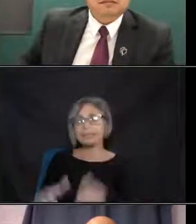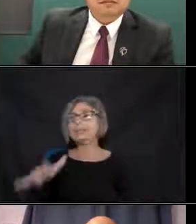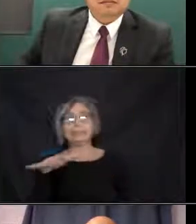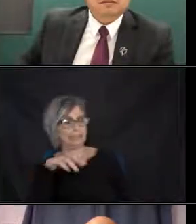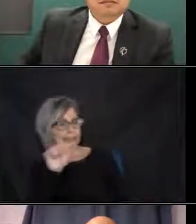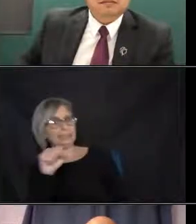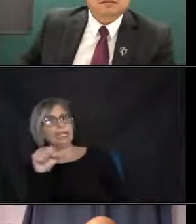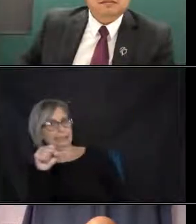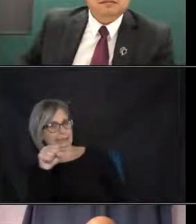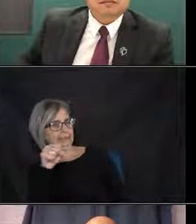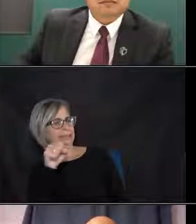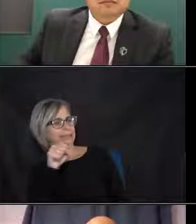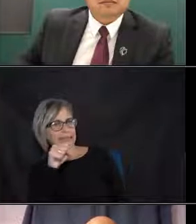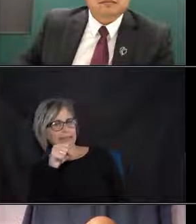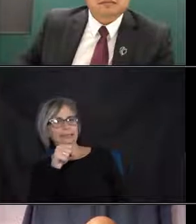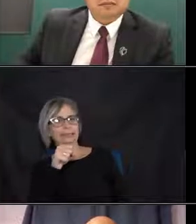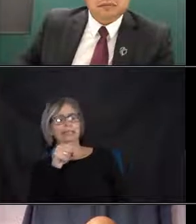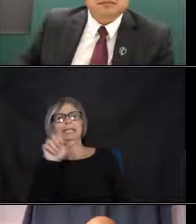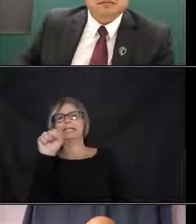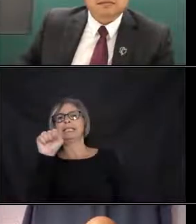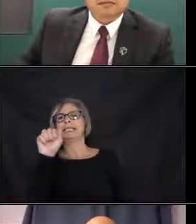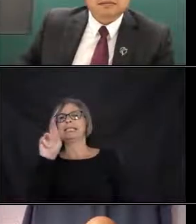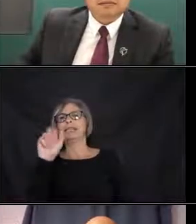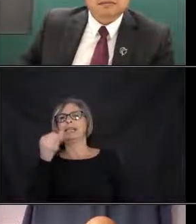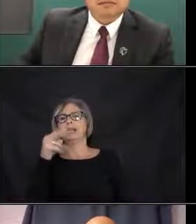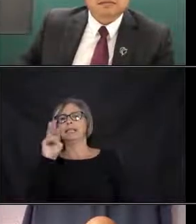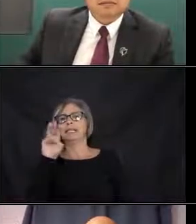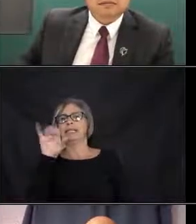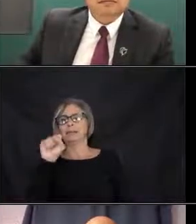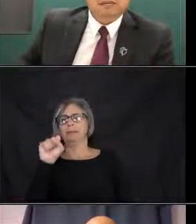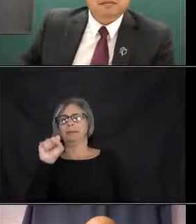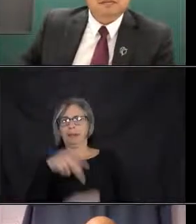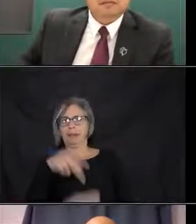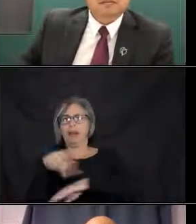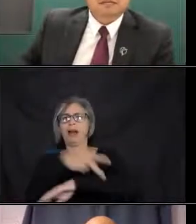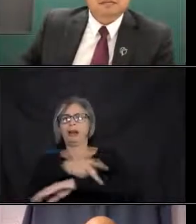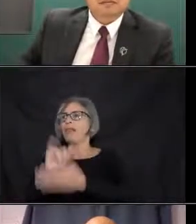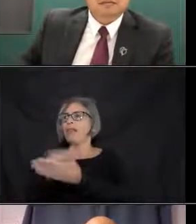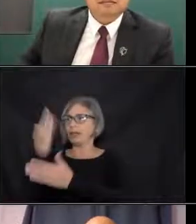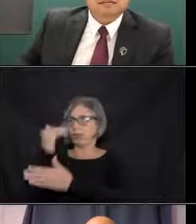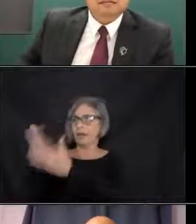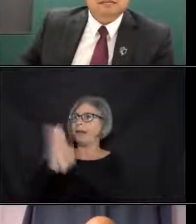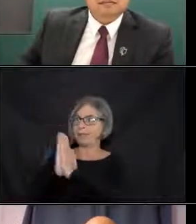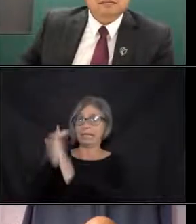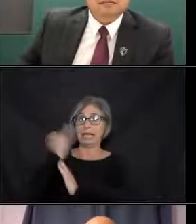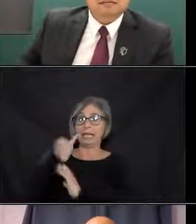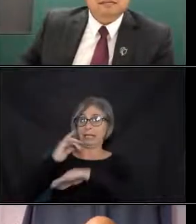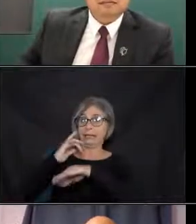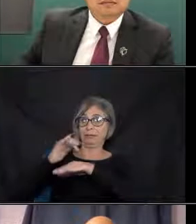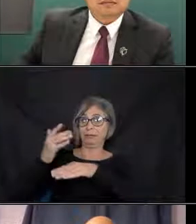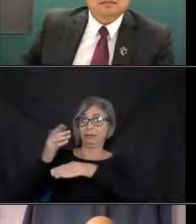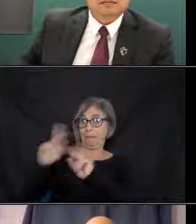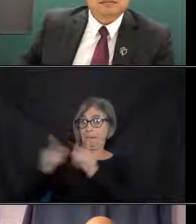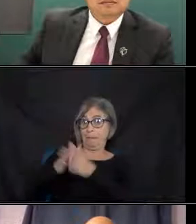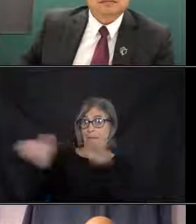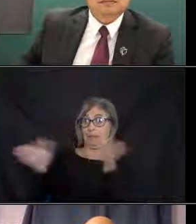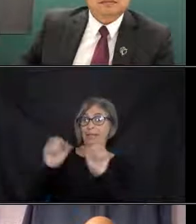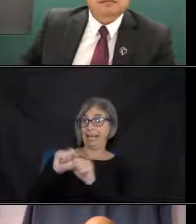to what's in the Sarah Sims park area. Yeah, that's why I asked. As long as they're accessible to the public, then yes, I'm